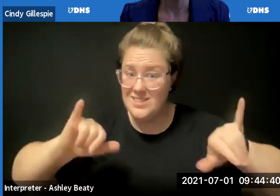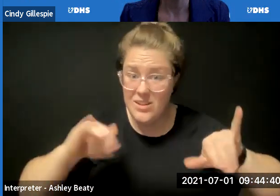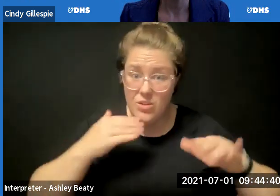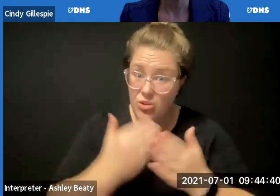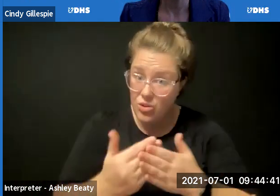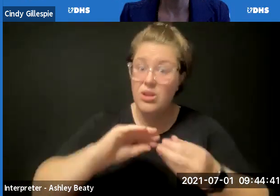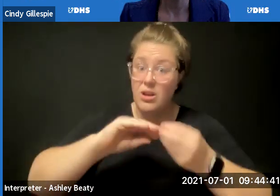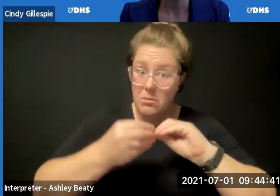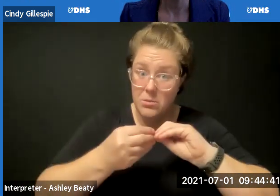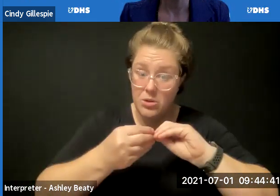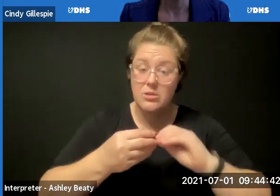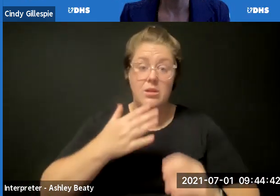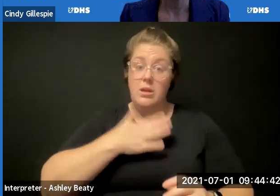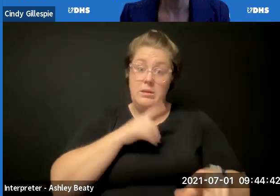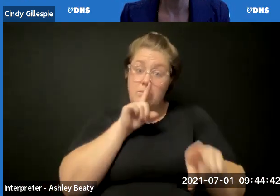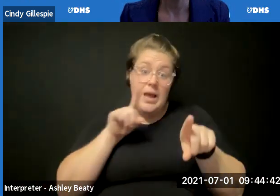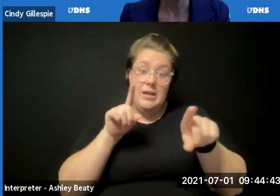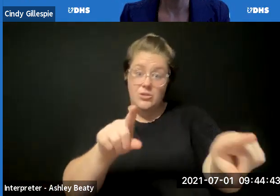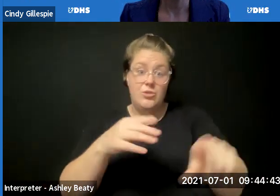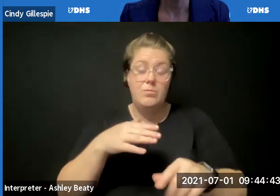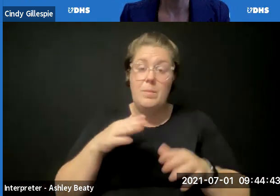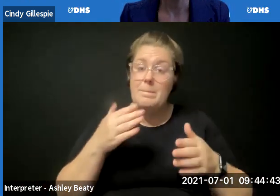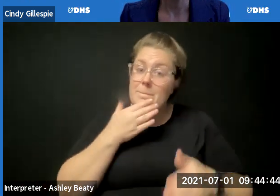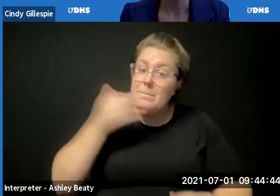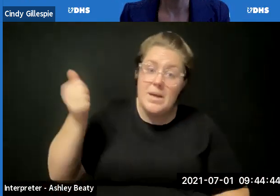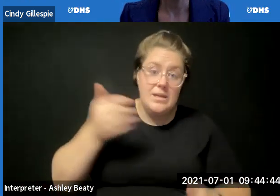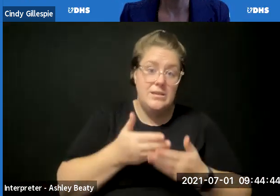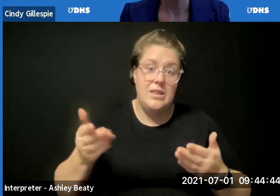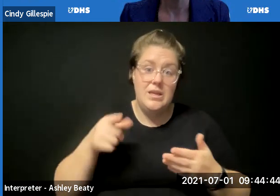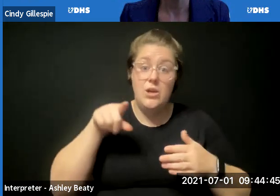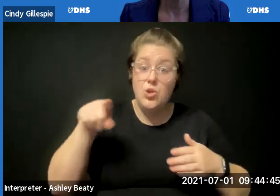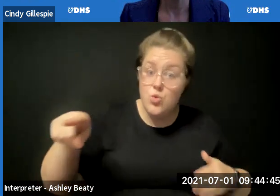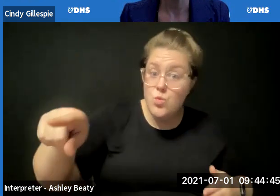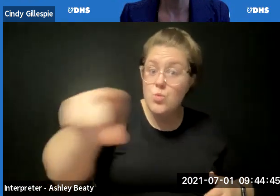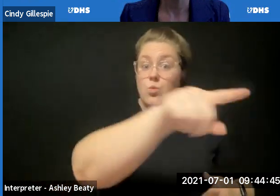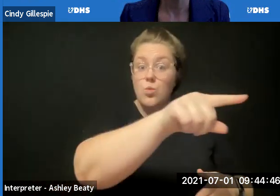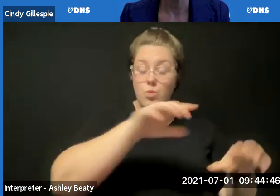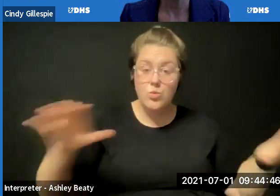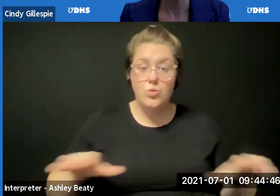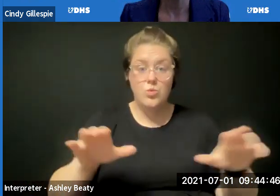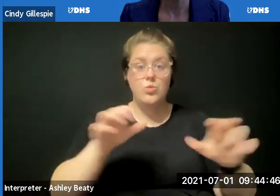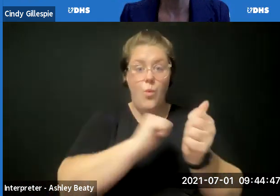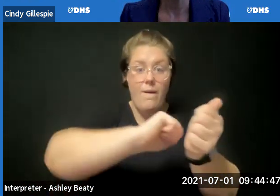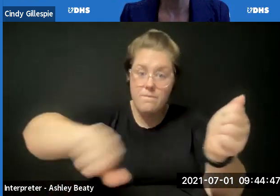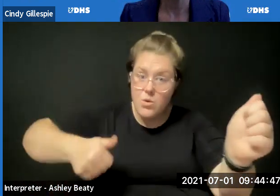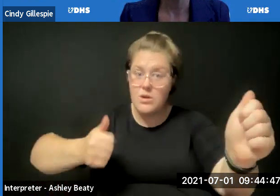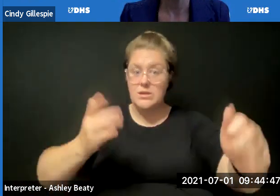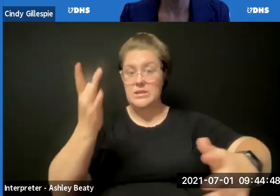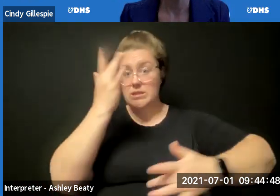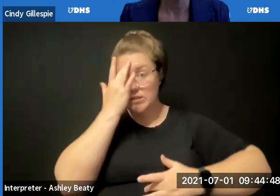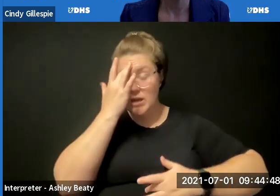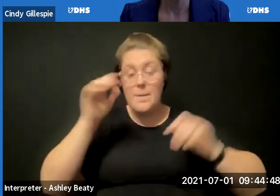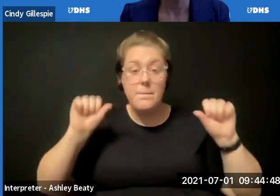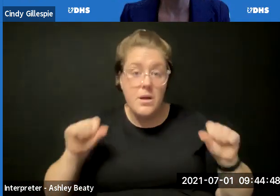the answer to it is the greatest thing that you can do to get to avoid becoming, you know, ill and possibly